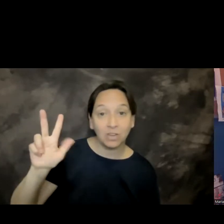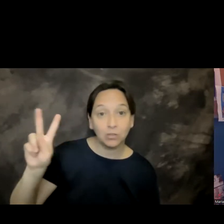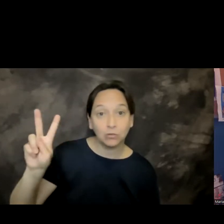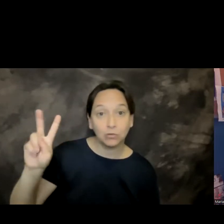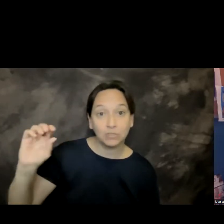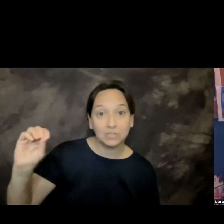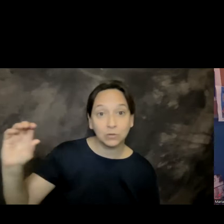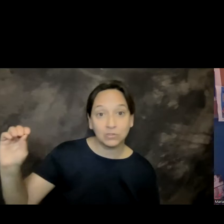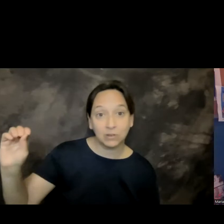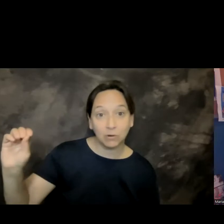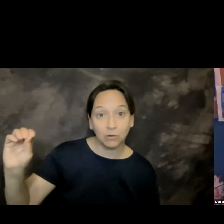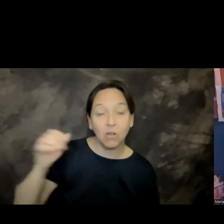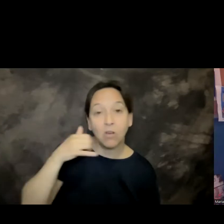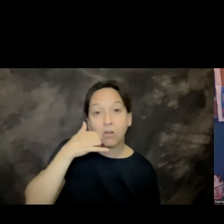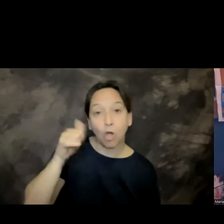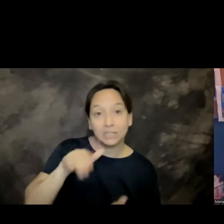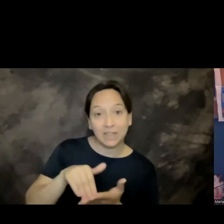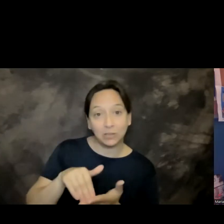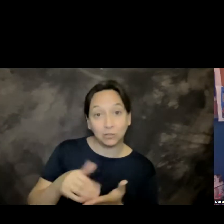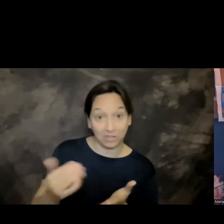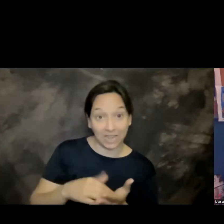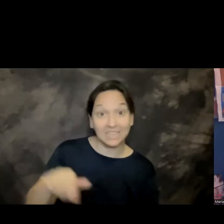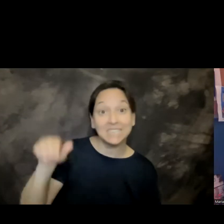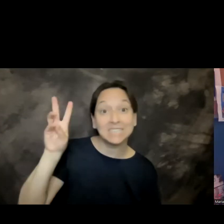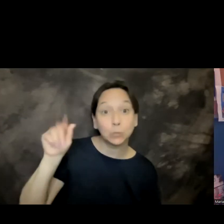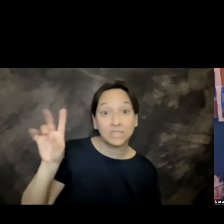617-222-3200. I'll say it one more time, a little faster.